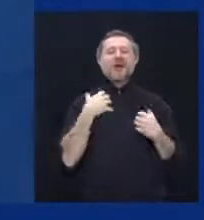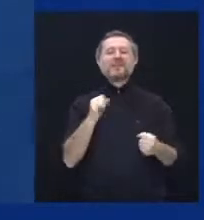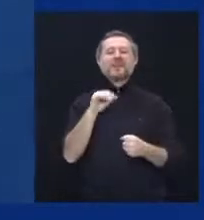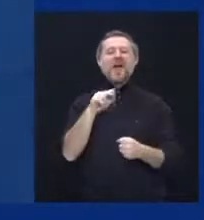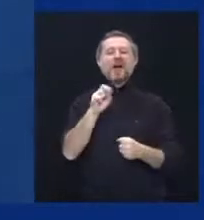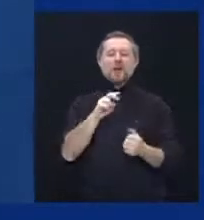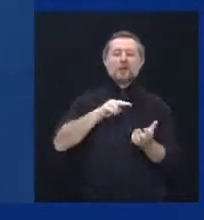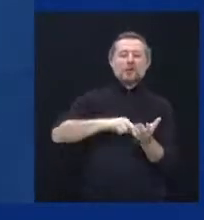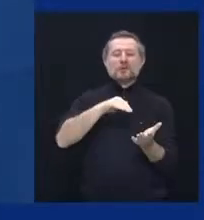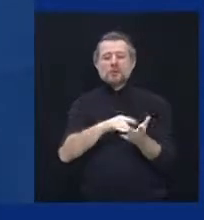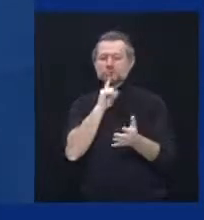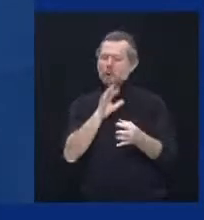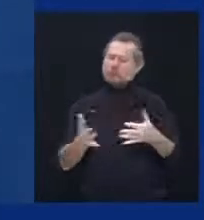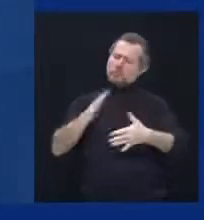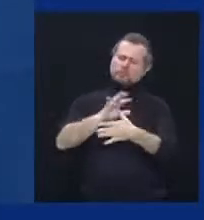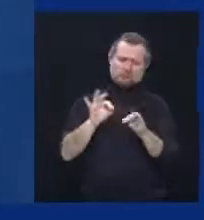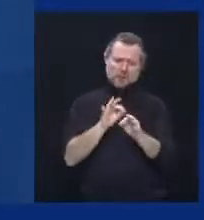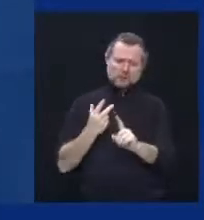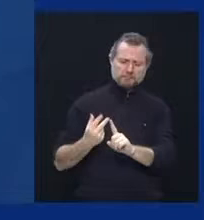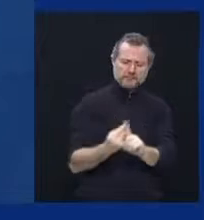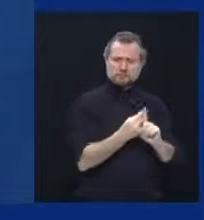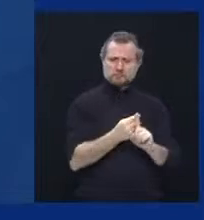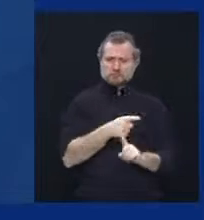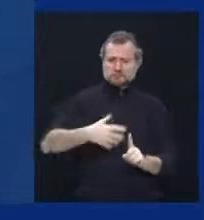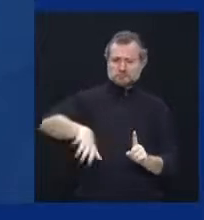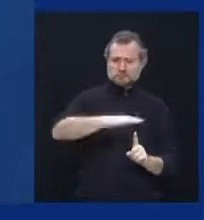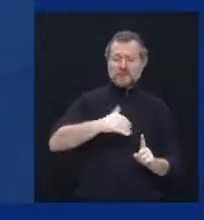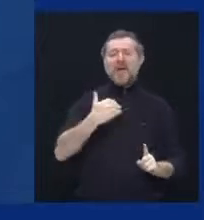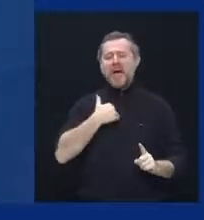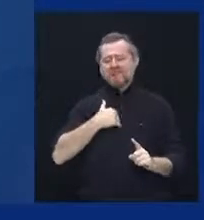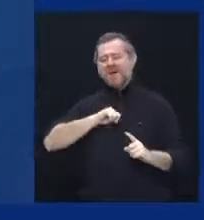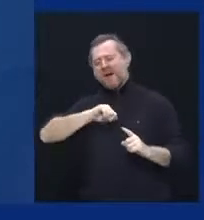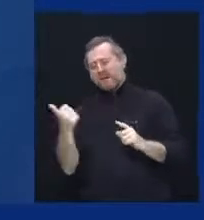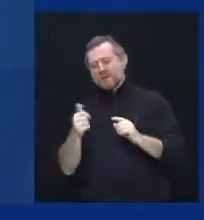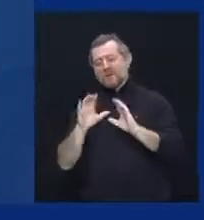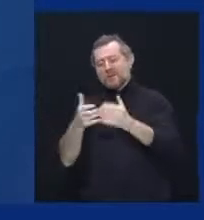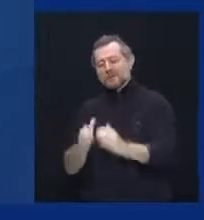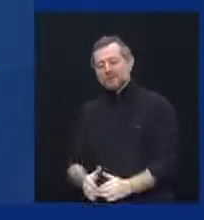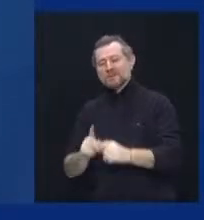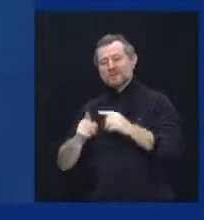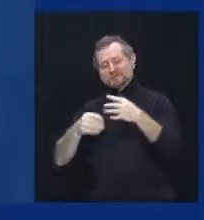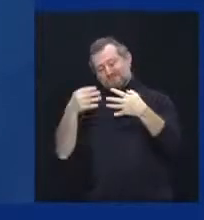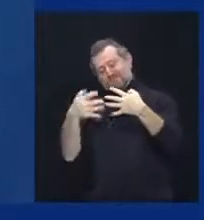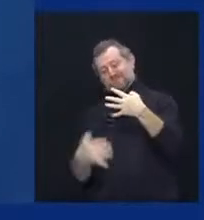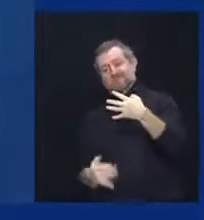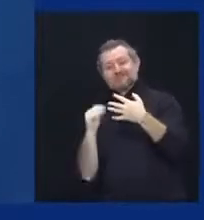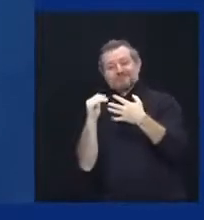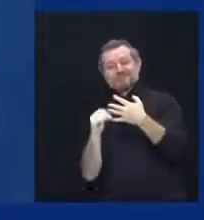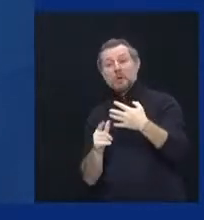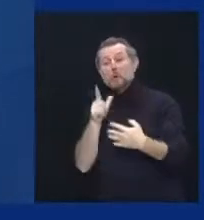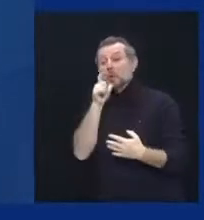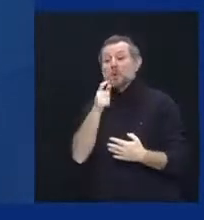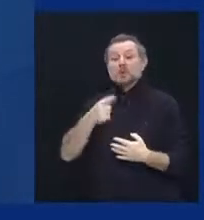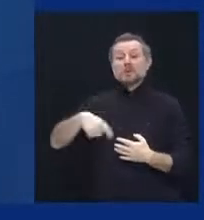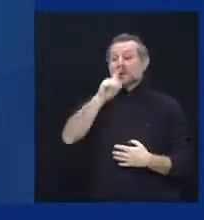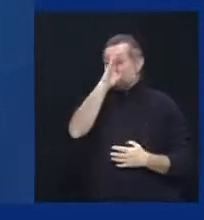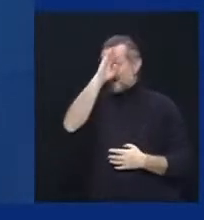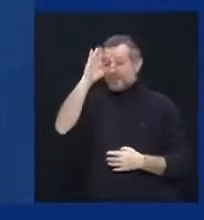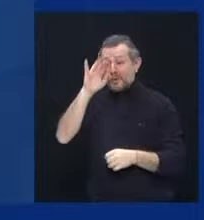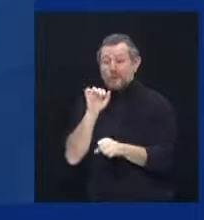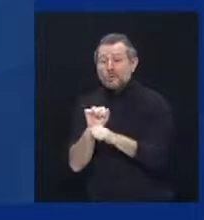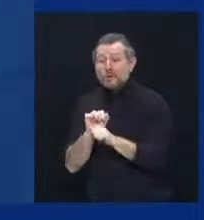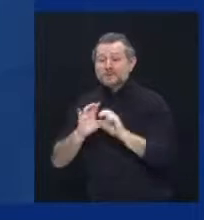priority, even though we have a lot of other categories eligible, because vaccinating hospital workers protects